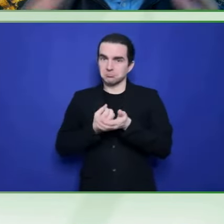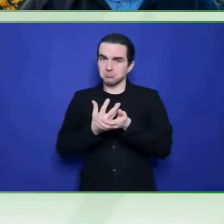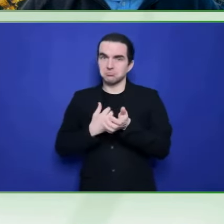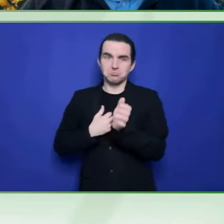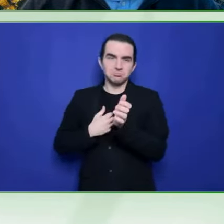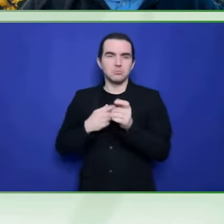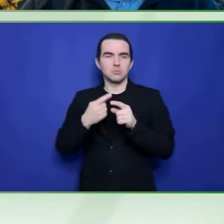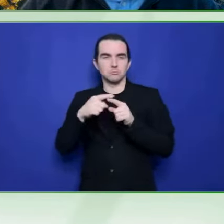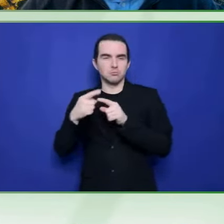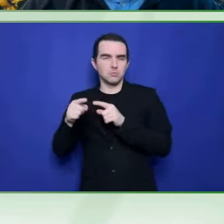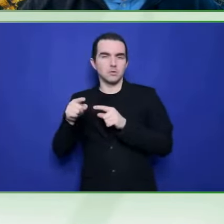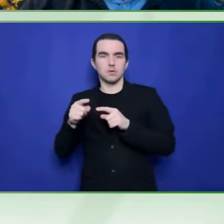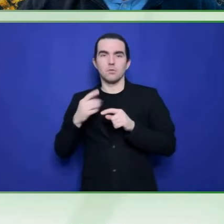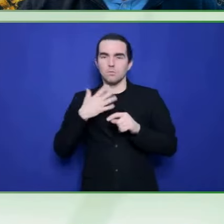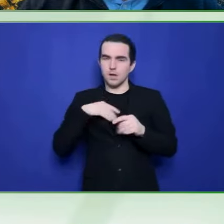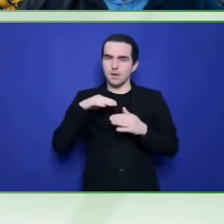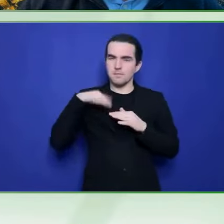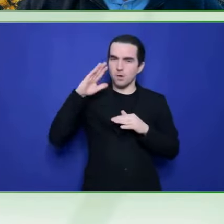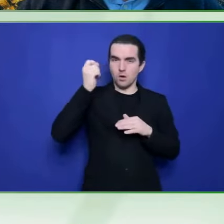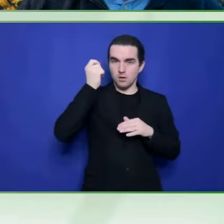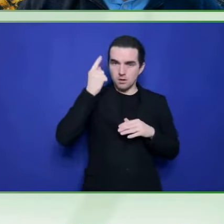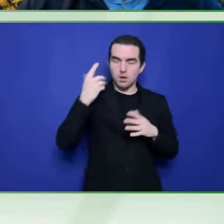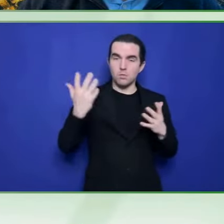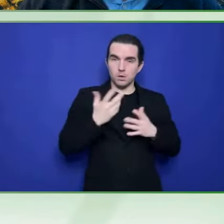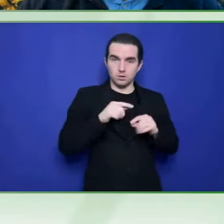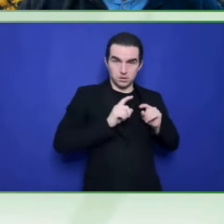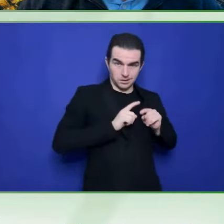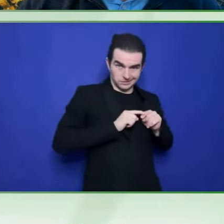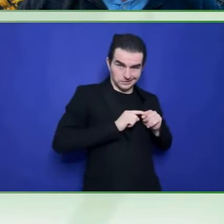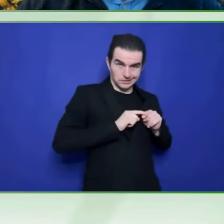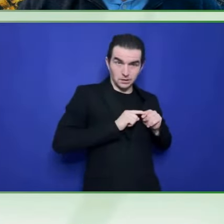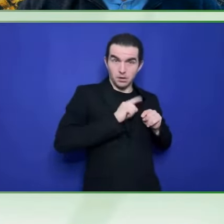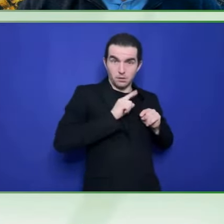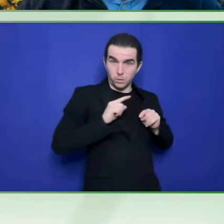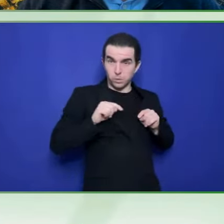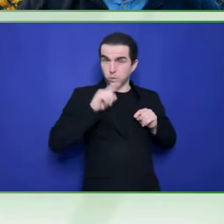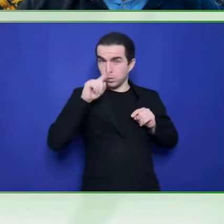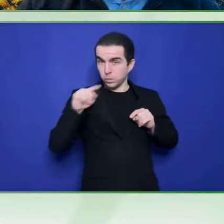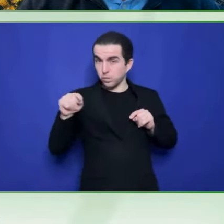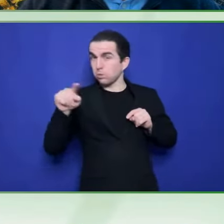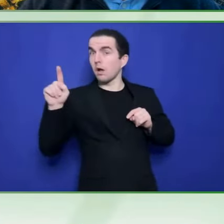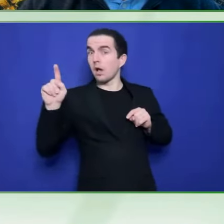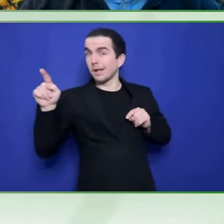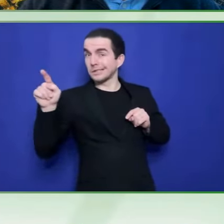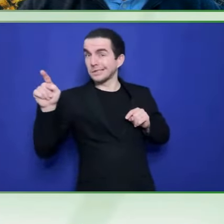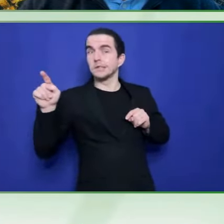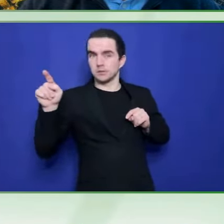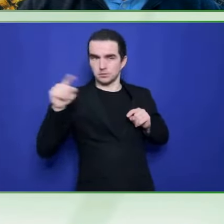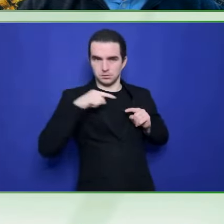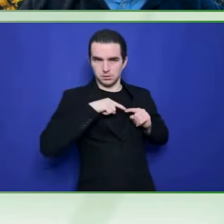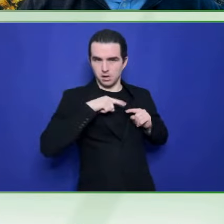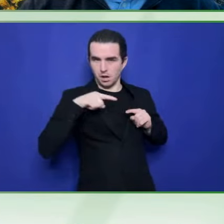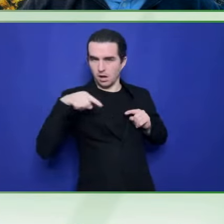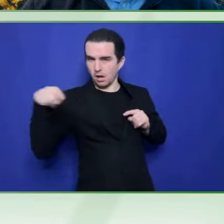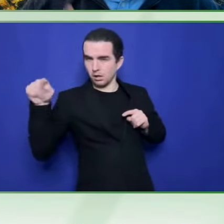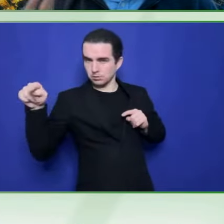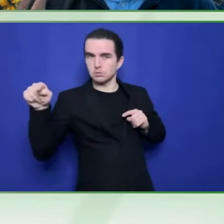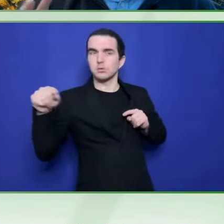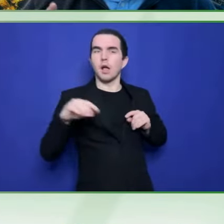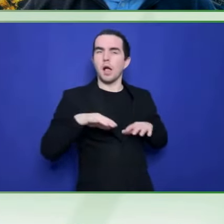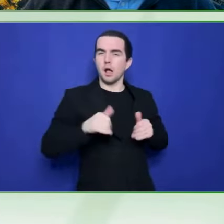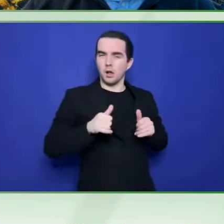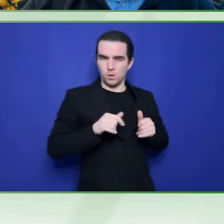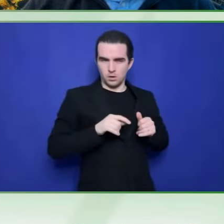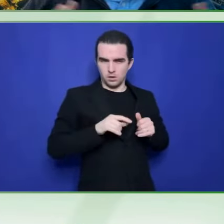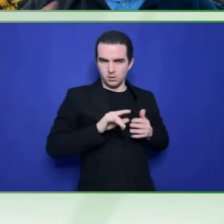These new mobility modes are increasingly available in our cities and in our rural environments. We need to